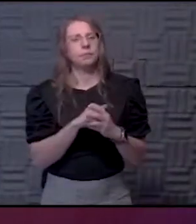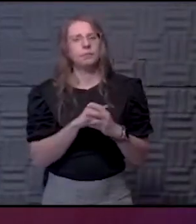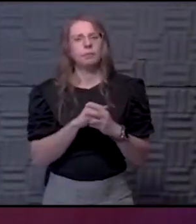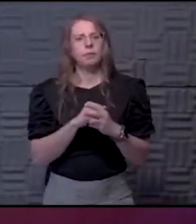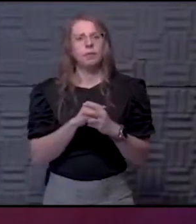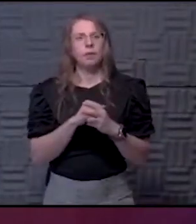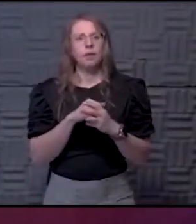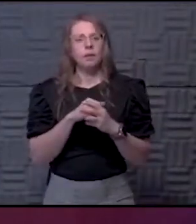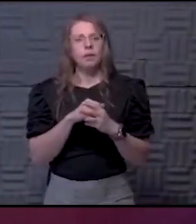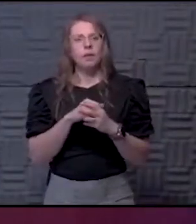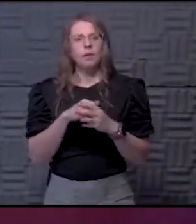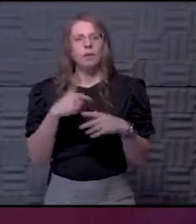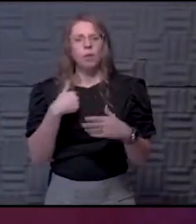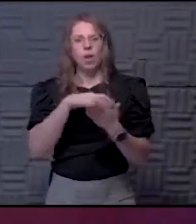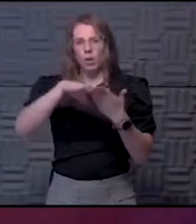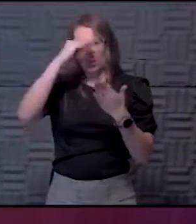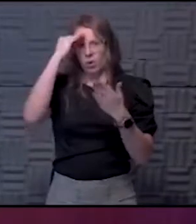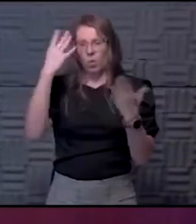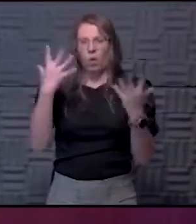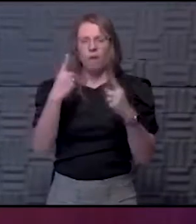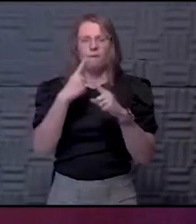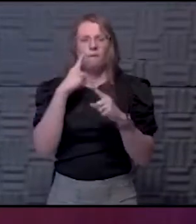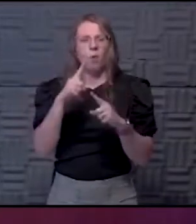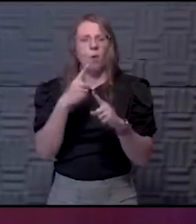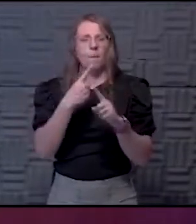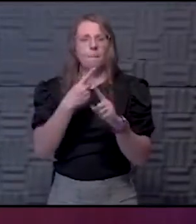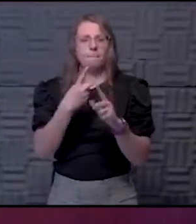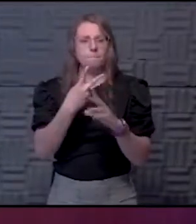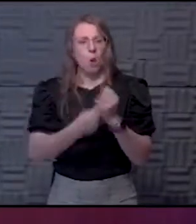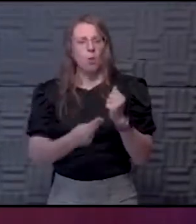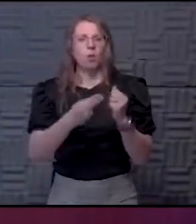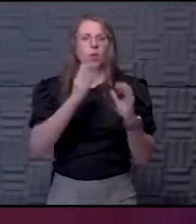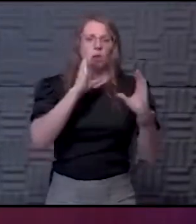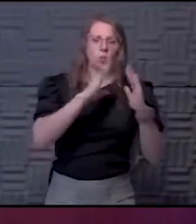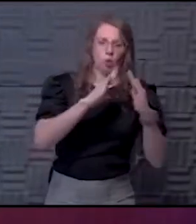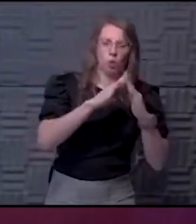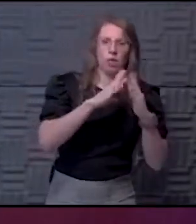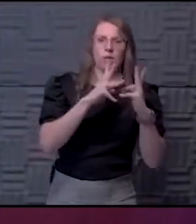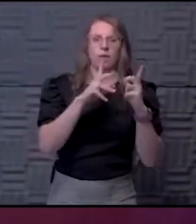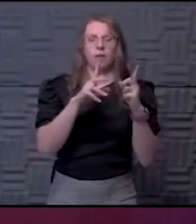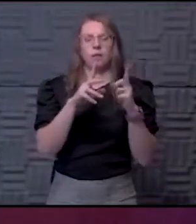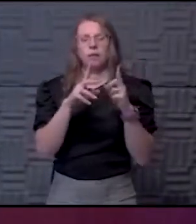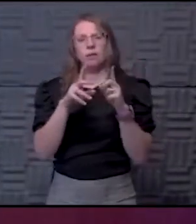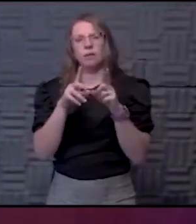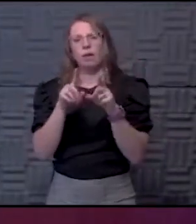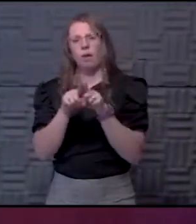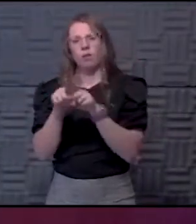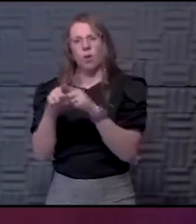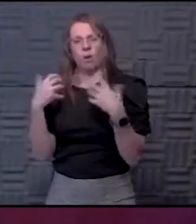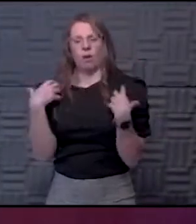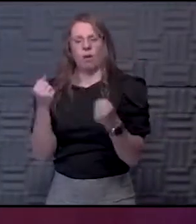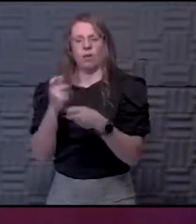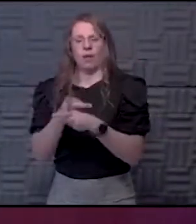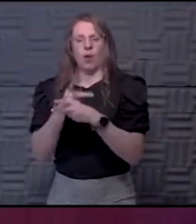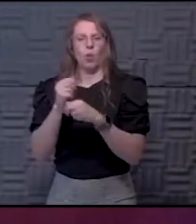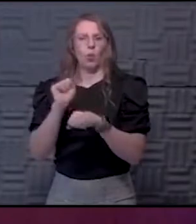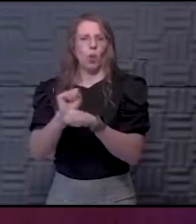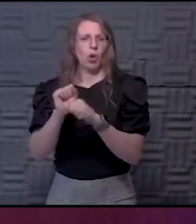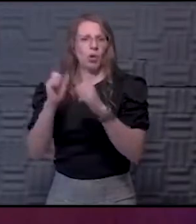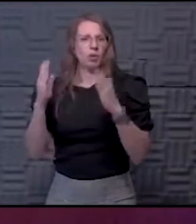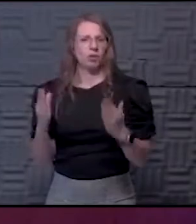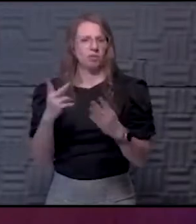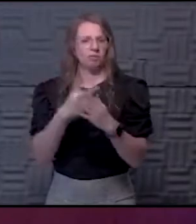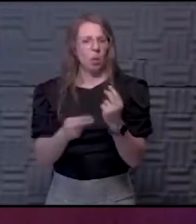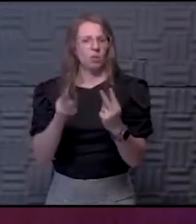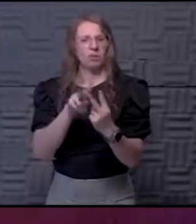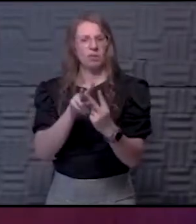for the community, listening to us today have this conversation, but also for healthcare workers? How should we take that